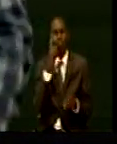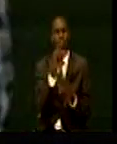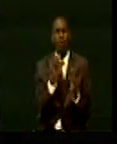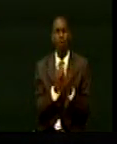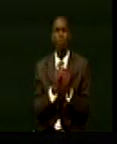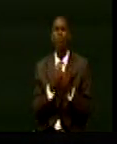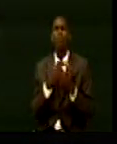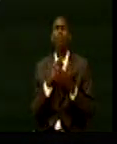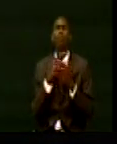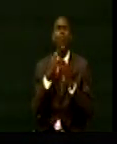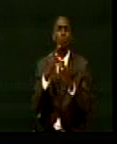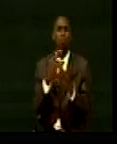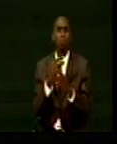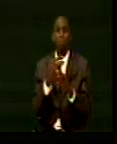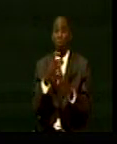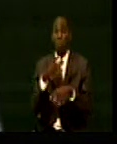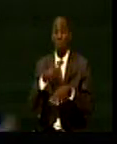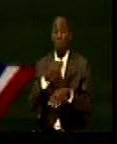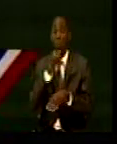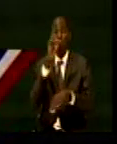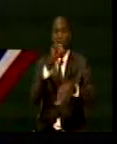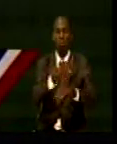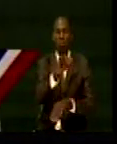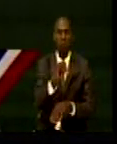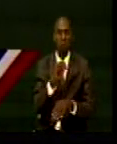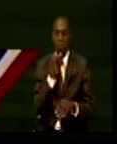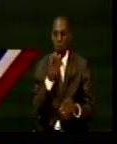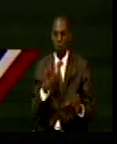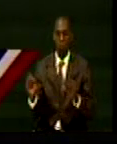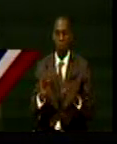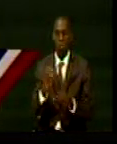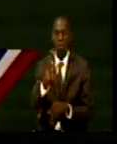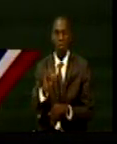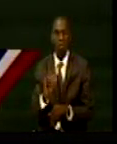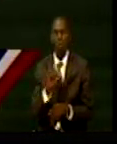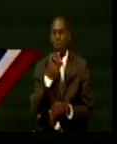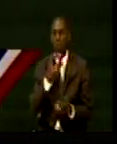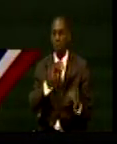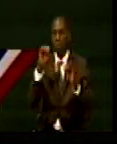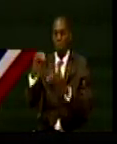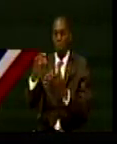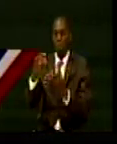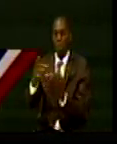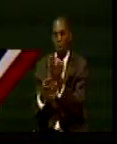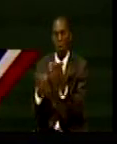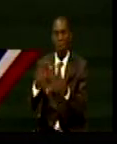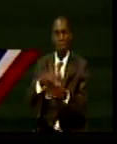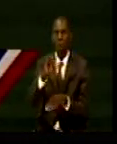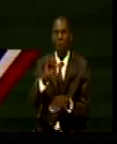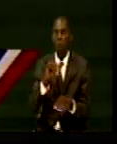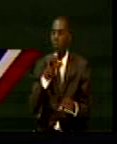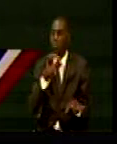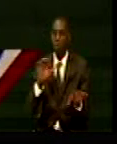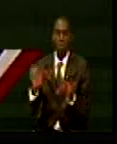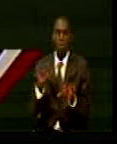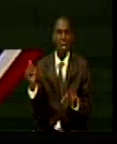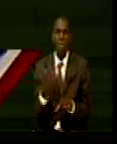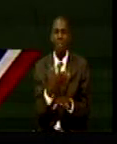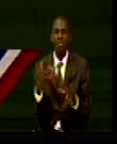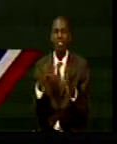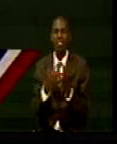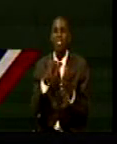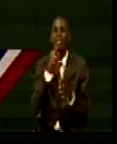touch him. He didn't shake him. He didn't put oil on him. He didn't do anything. It's the word.